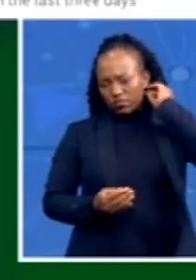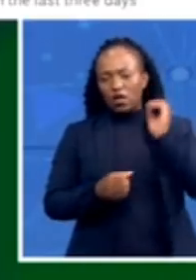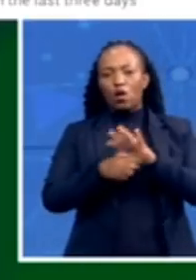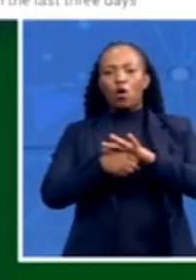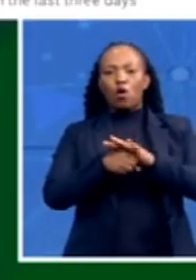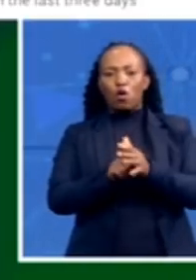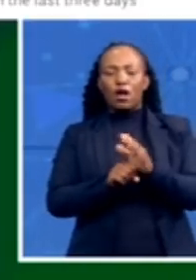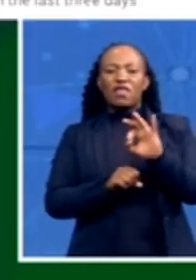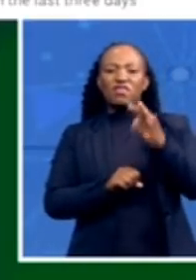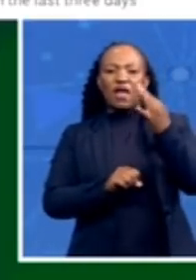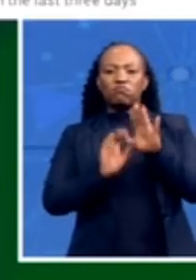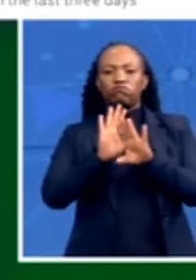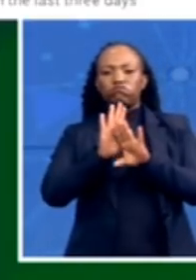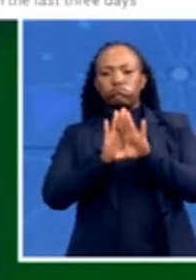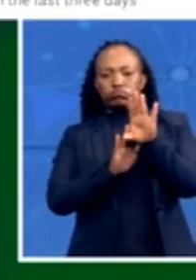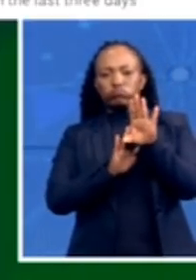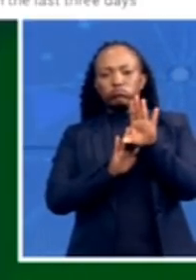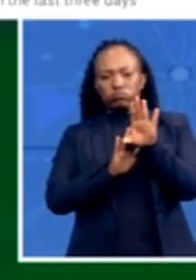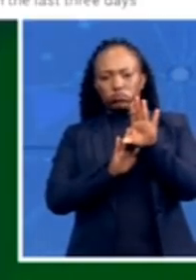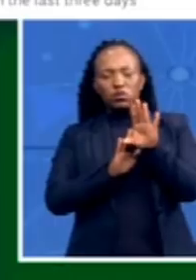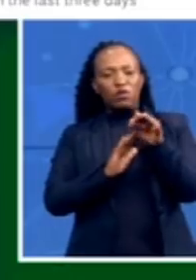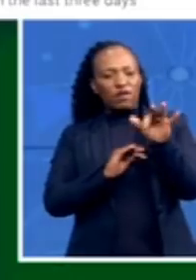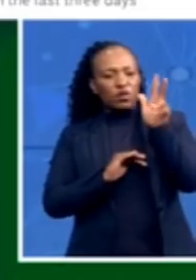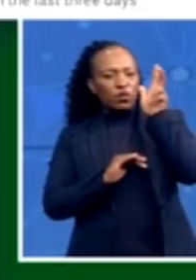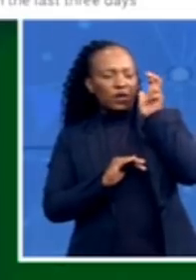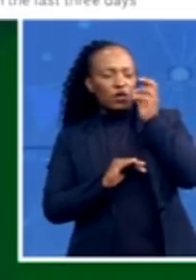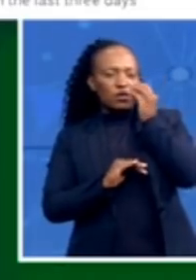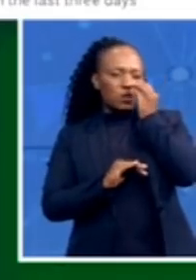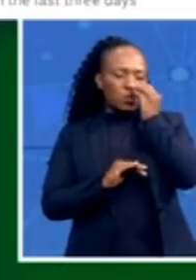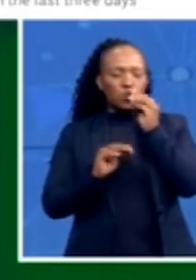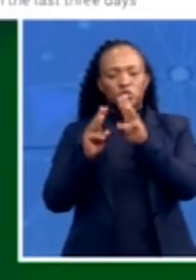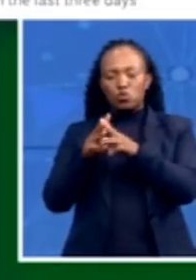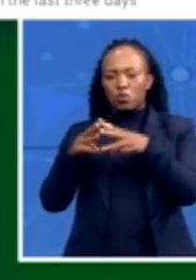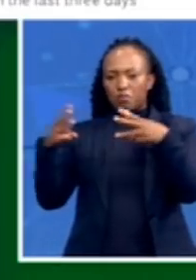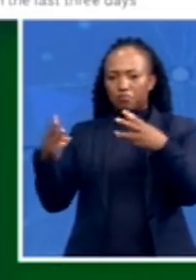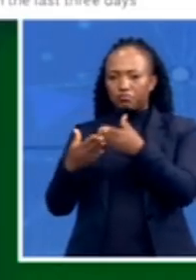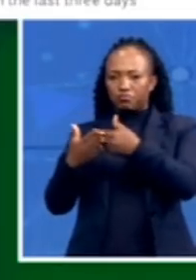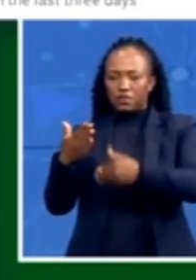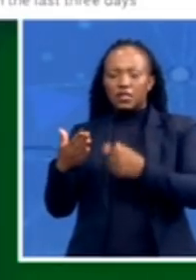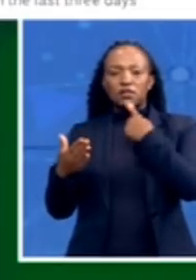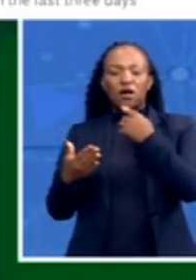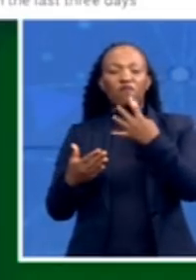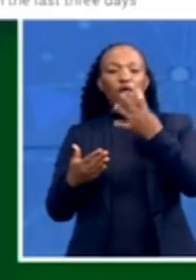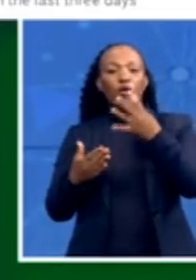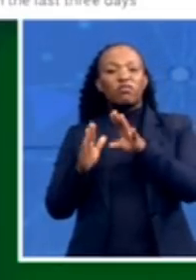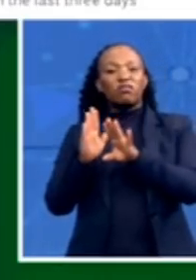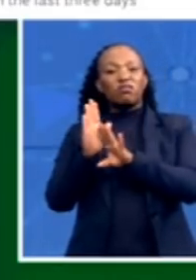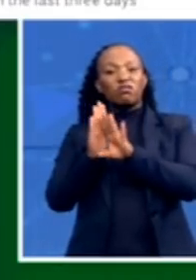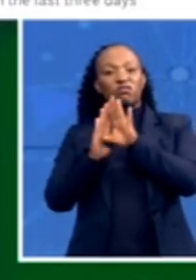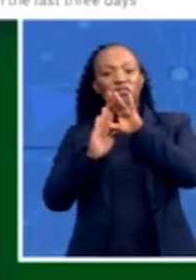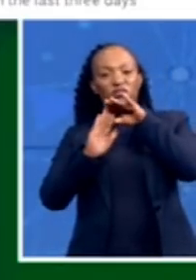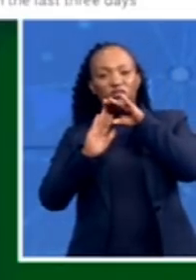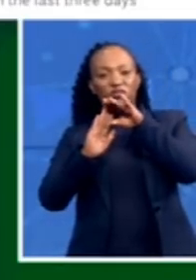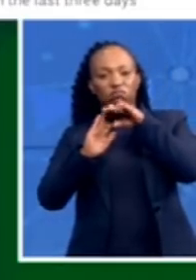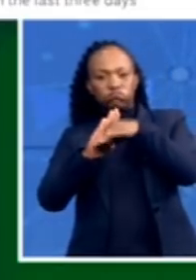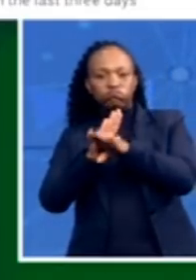the news and we read in the papers that there will be a fourth wave coming. We don't know exactly when. If we look at where we are in terms